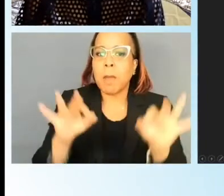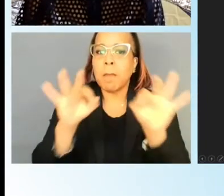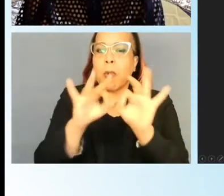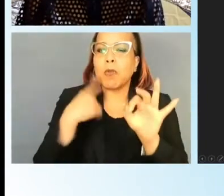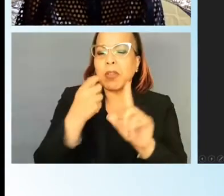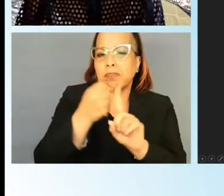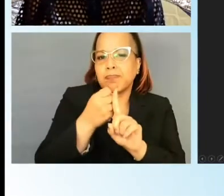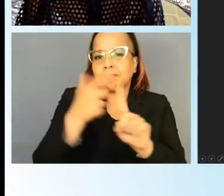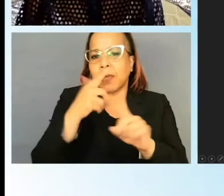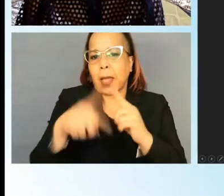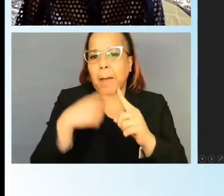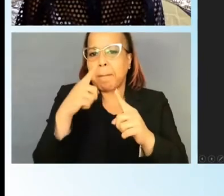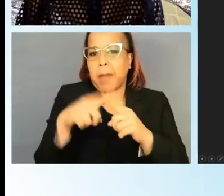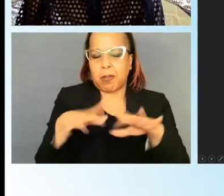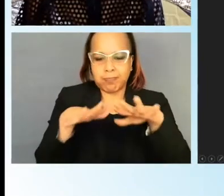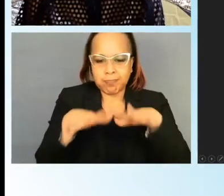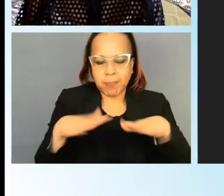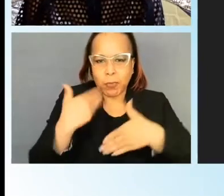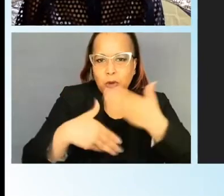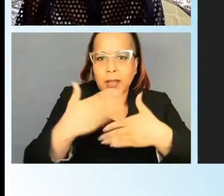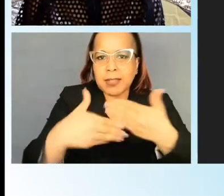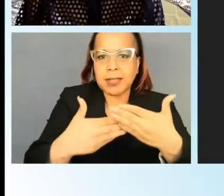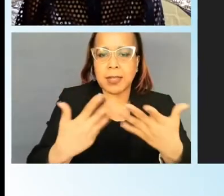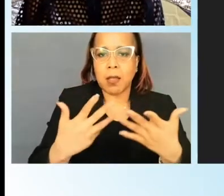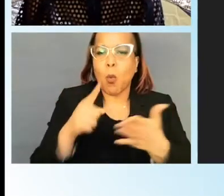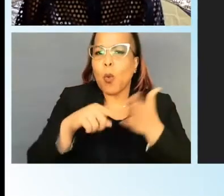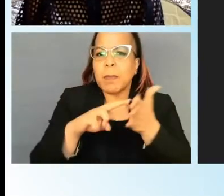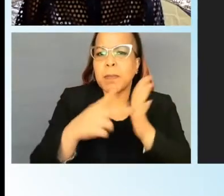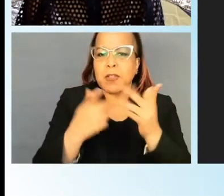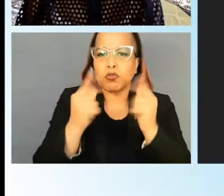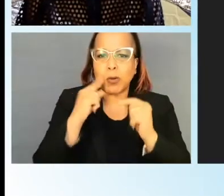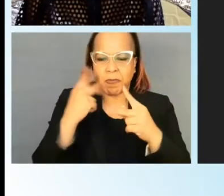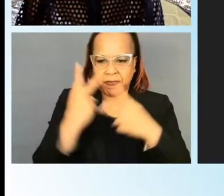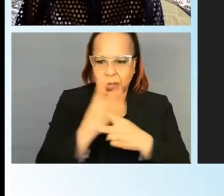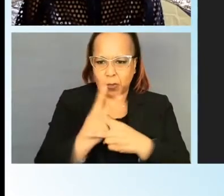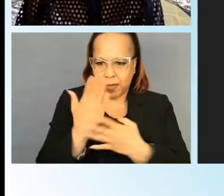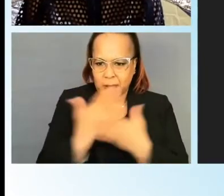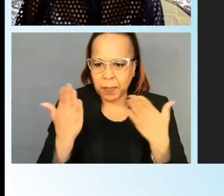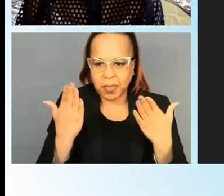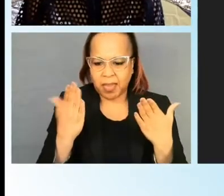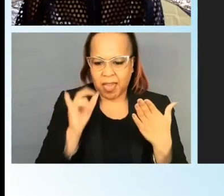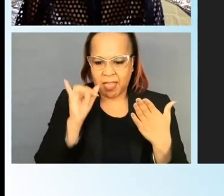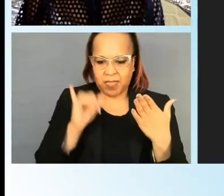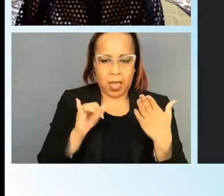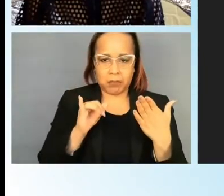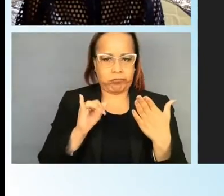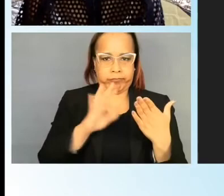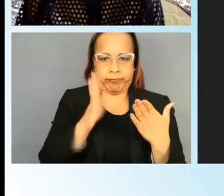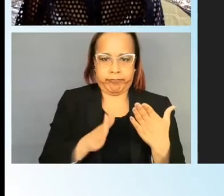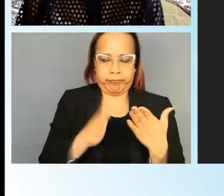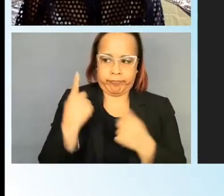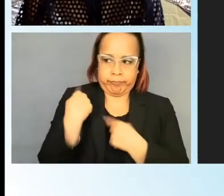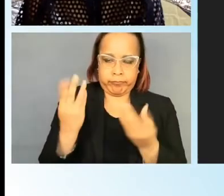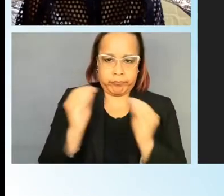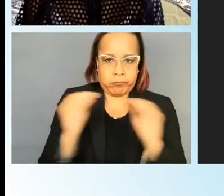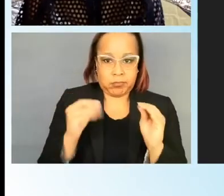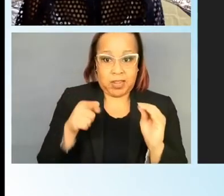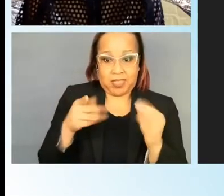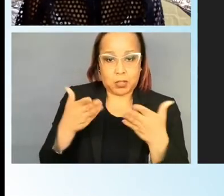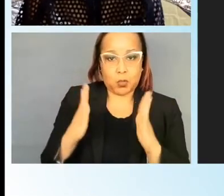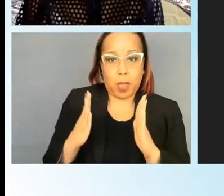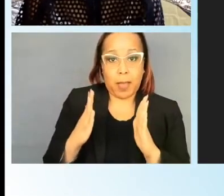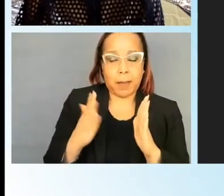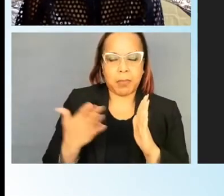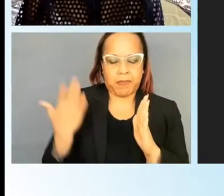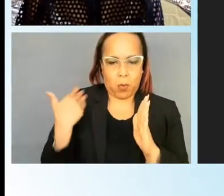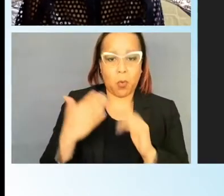about the logistics of process and what it means to try to figure out something that has not been done or has not been done in this way before.